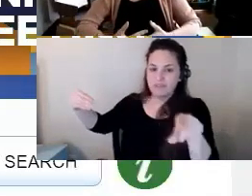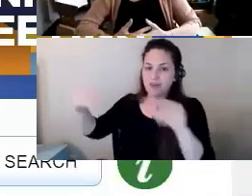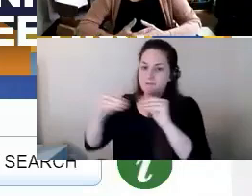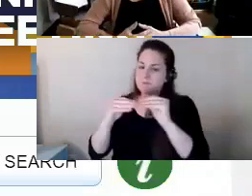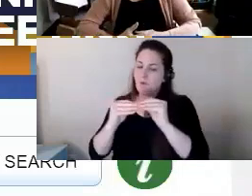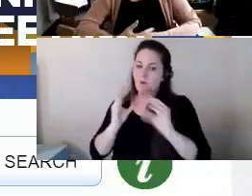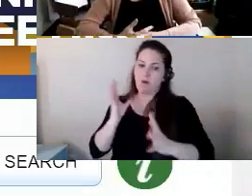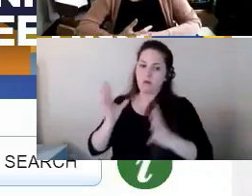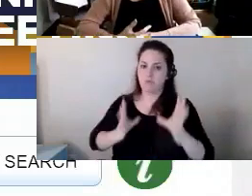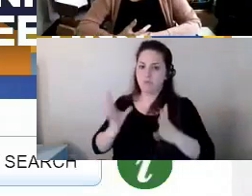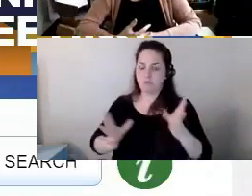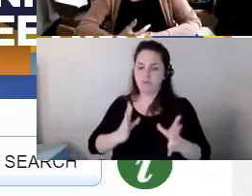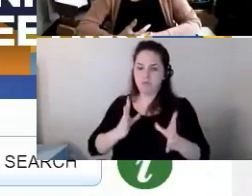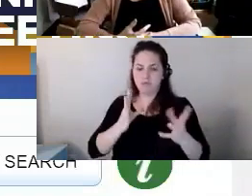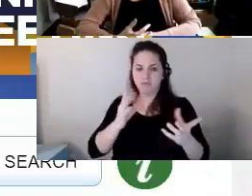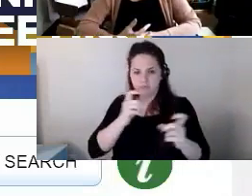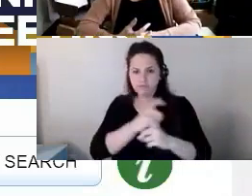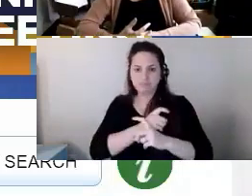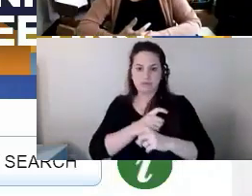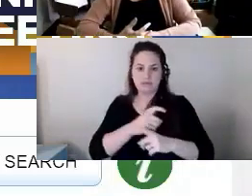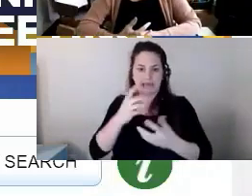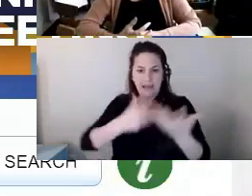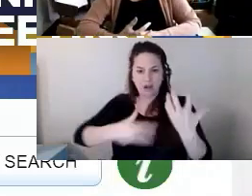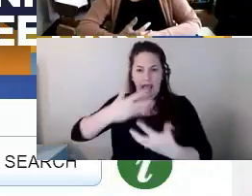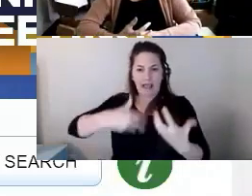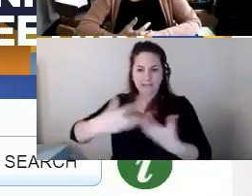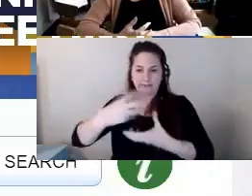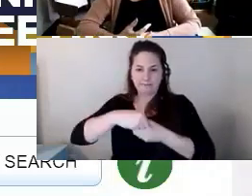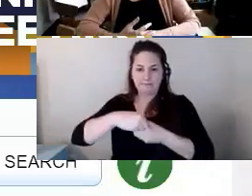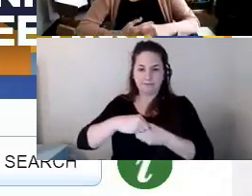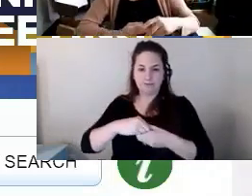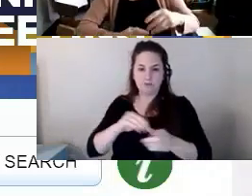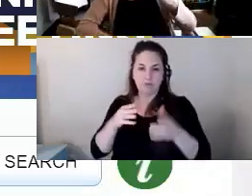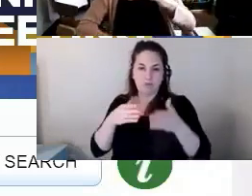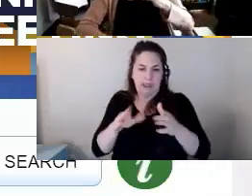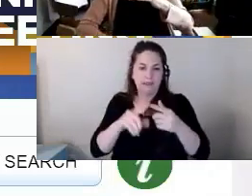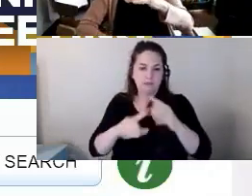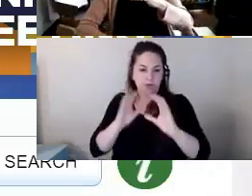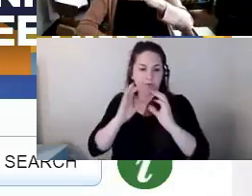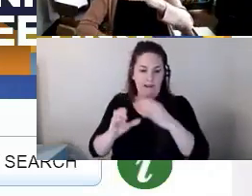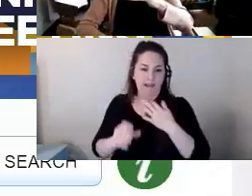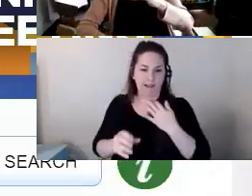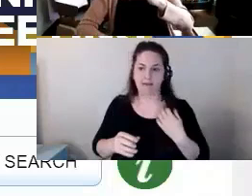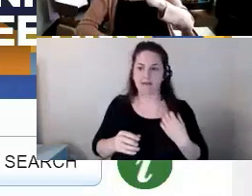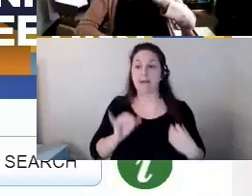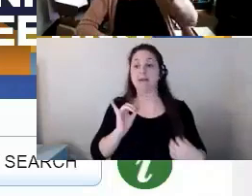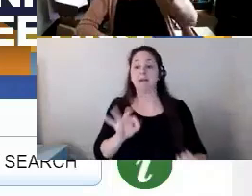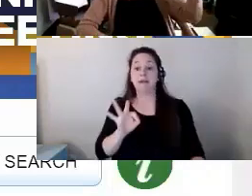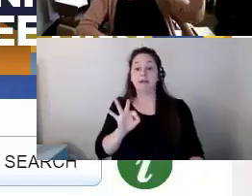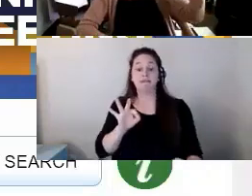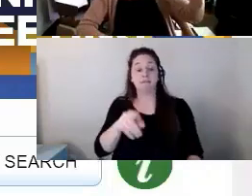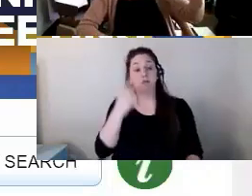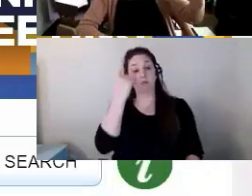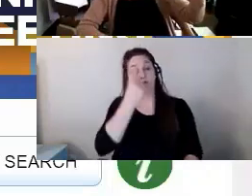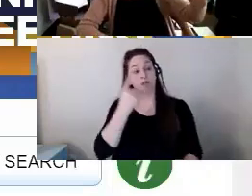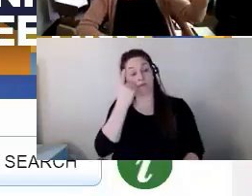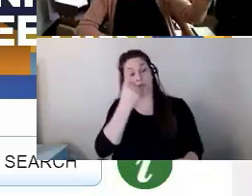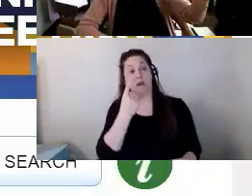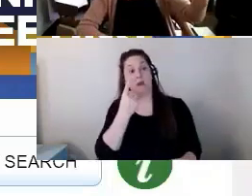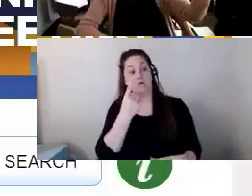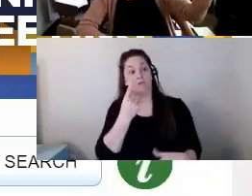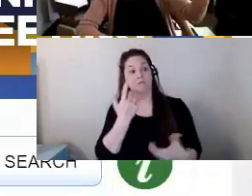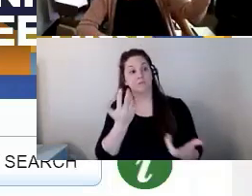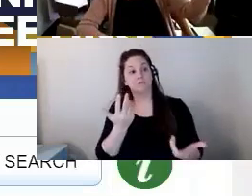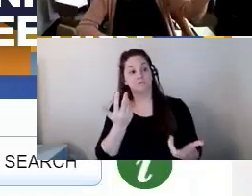dynamic and interactive mode of communicating. So if you think about